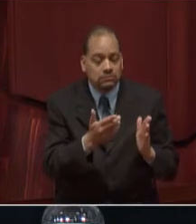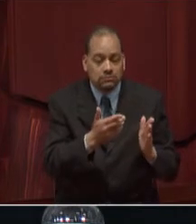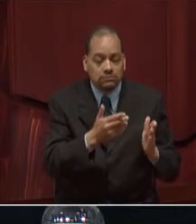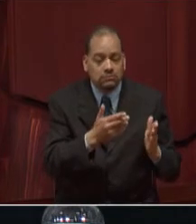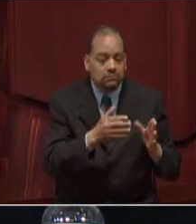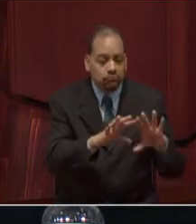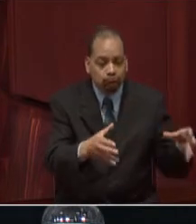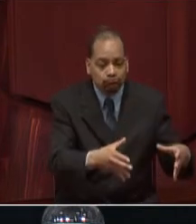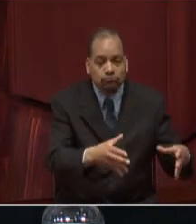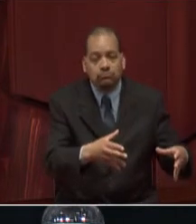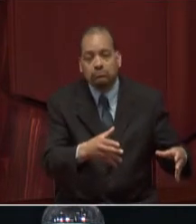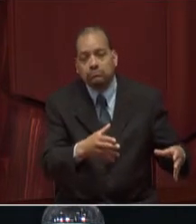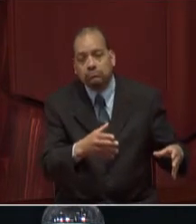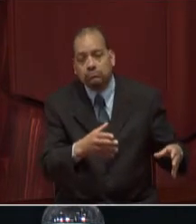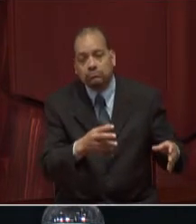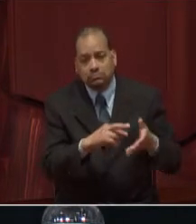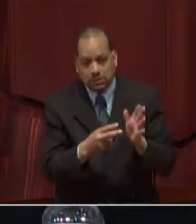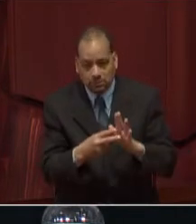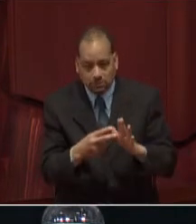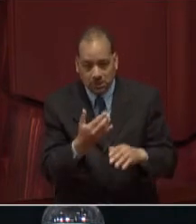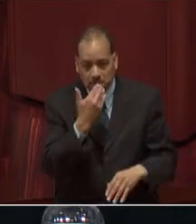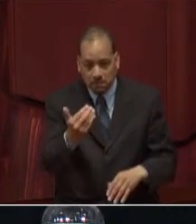pick probably the premier fellow